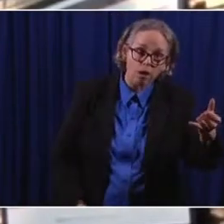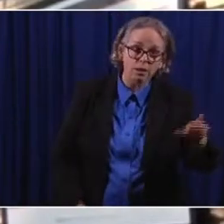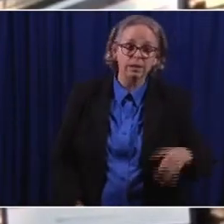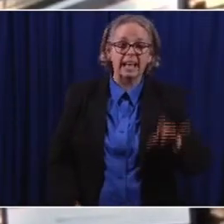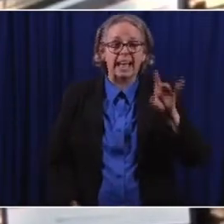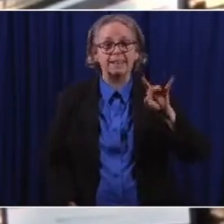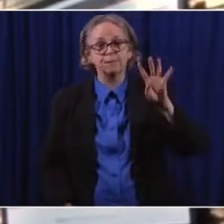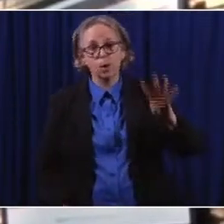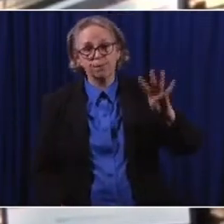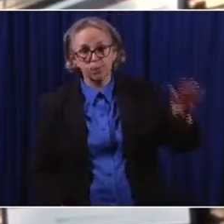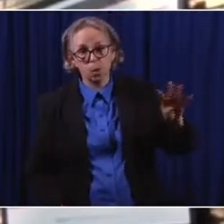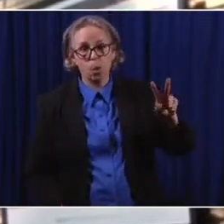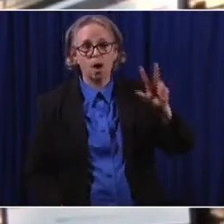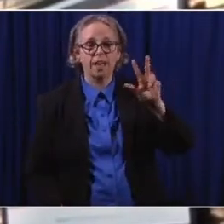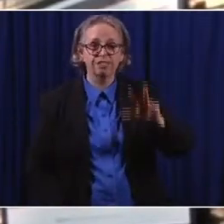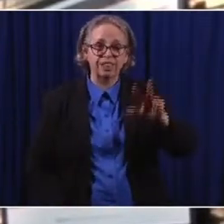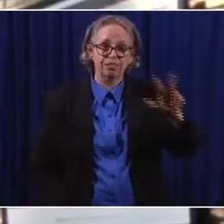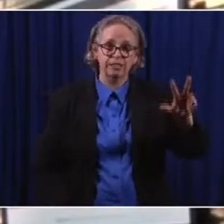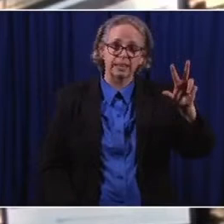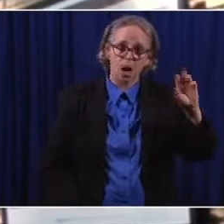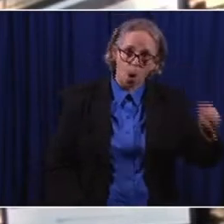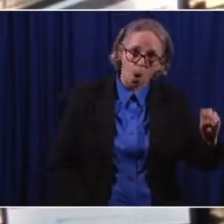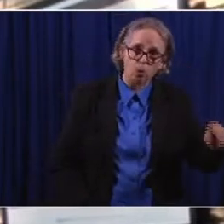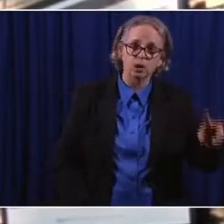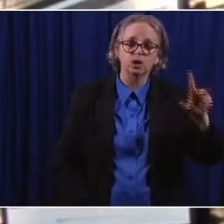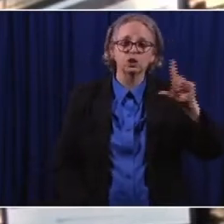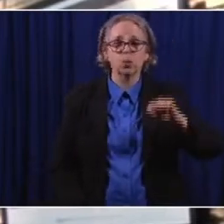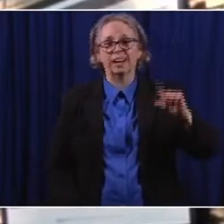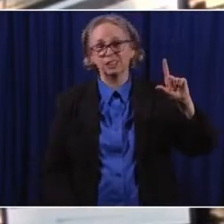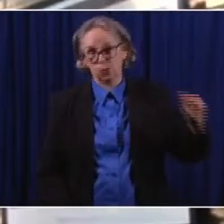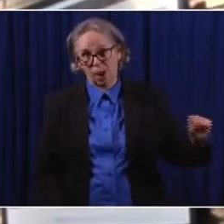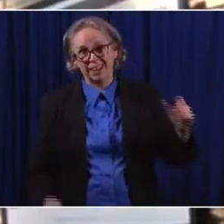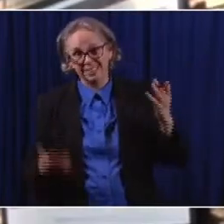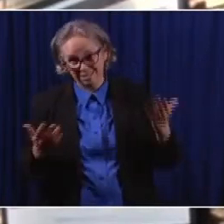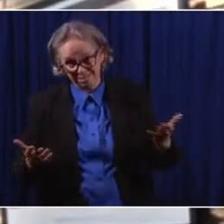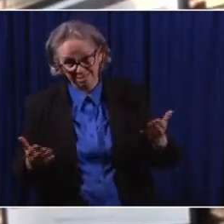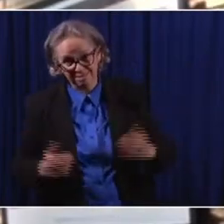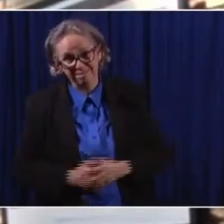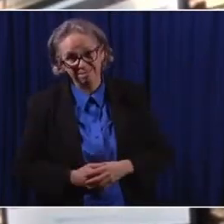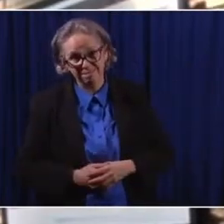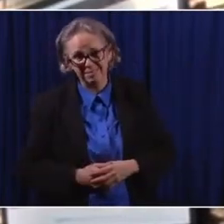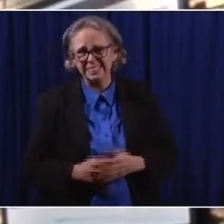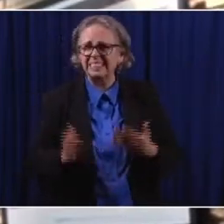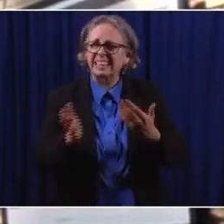1-844-330-2020. Really easy to do. The census is safe, it's easy, and it's so important.